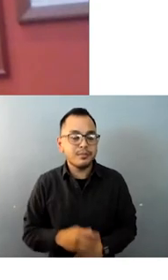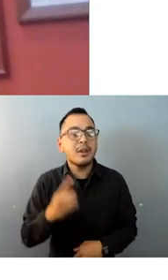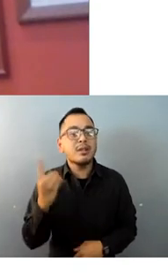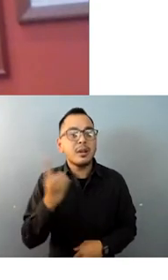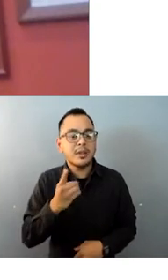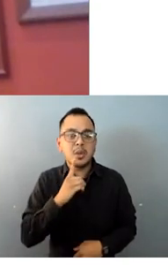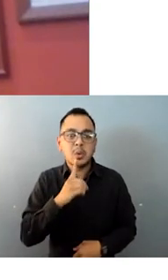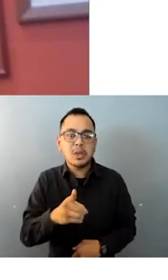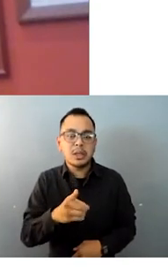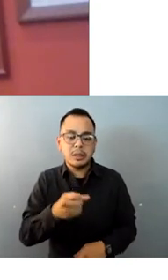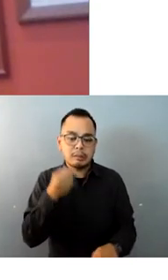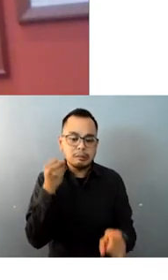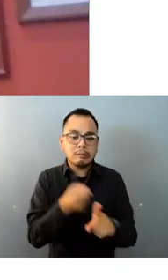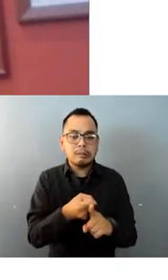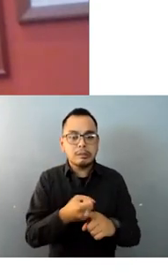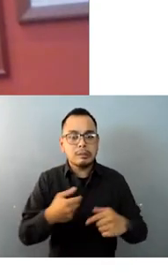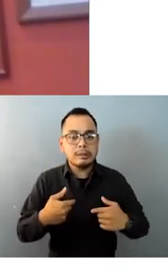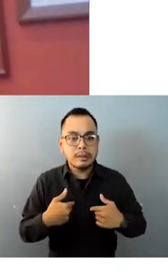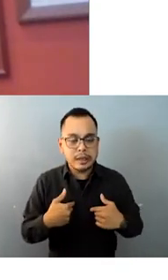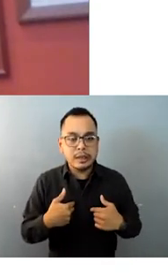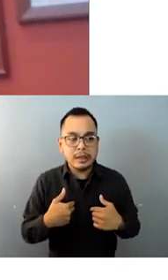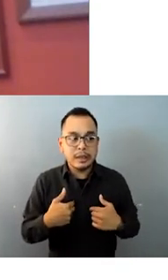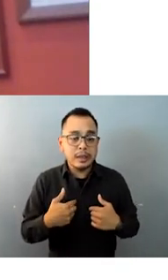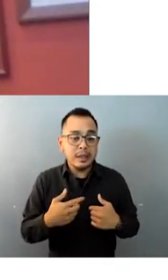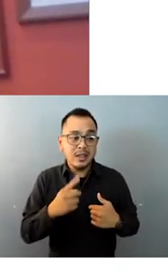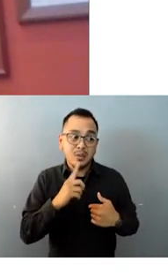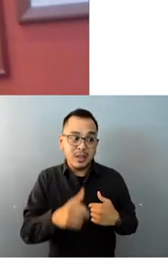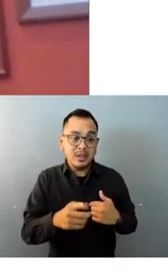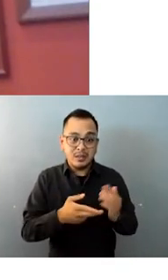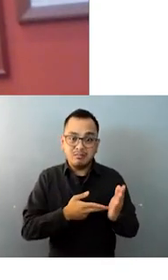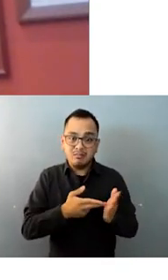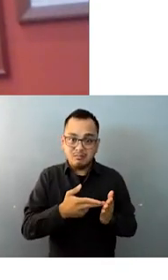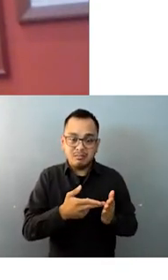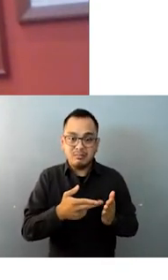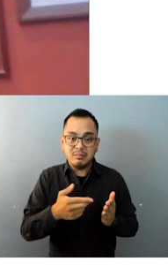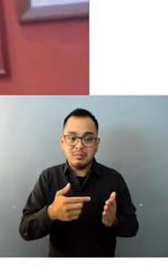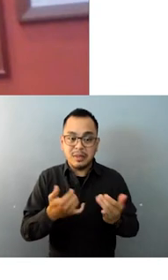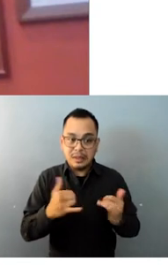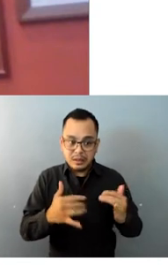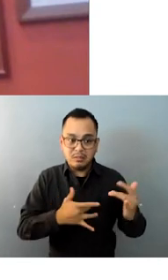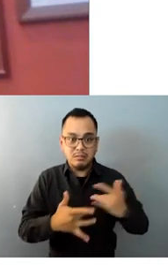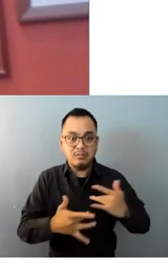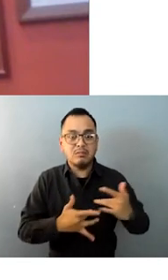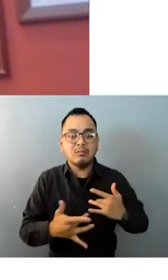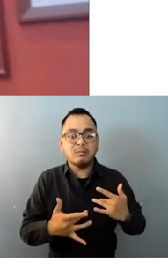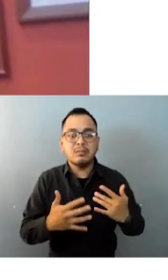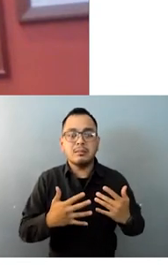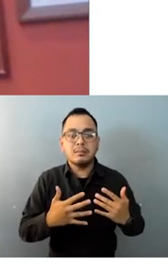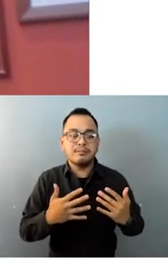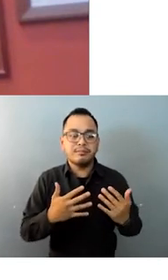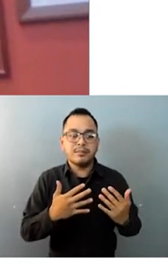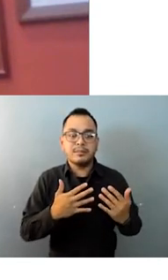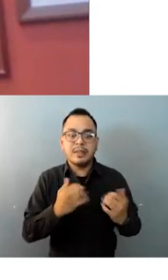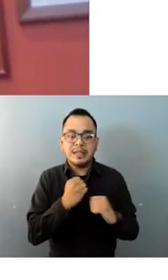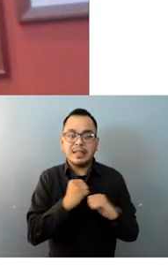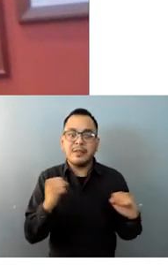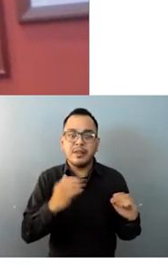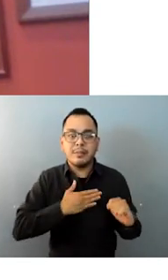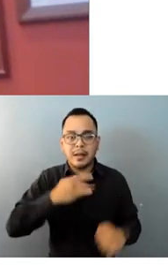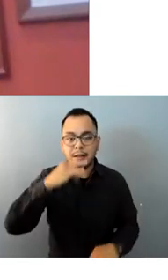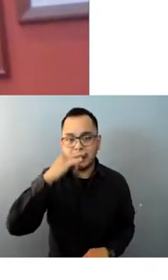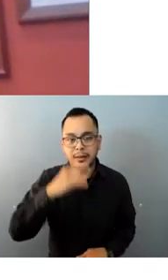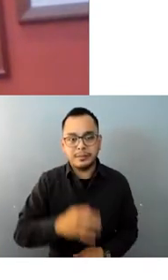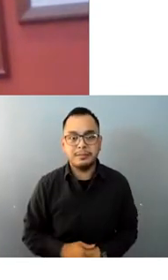shook me, and it's really, to be candid, a concern to this date, is fear the safety of your